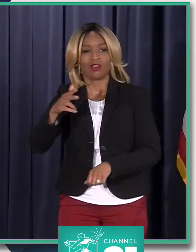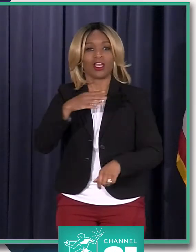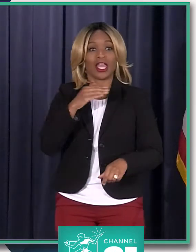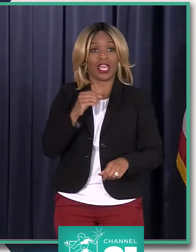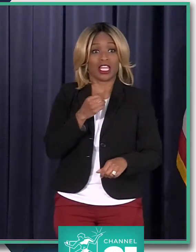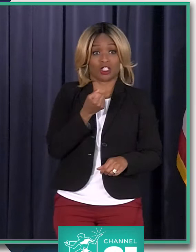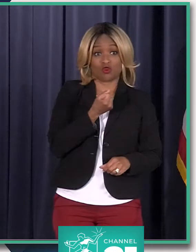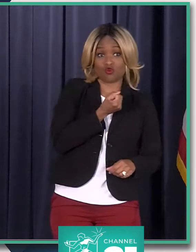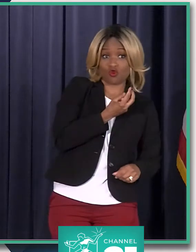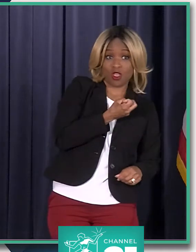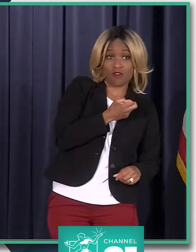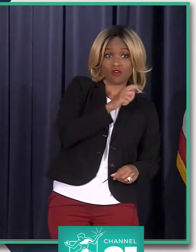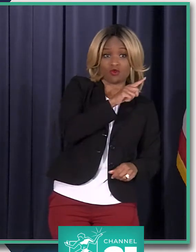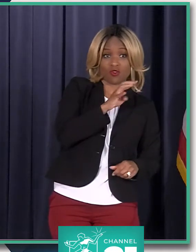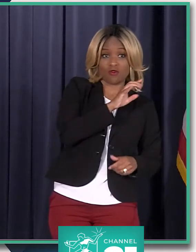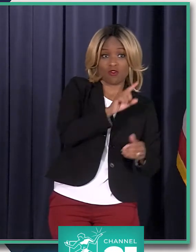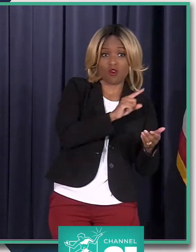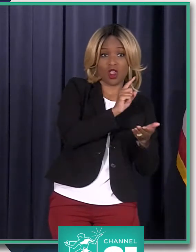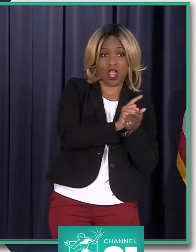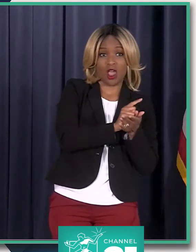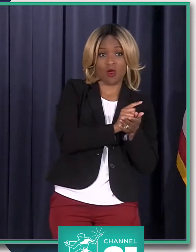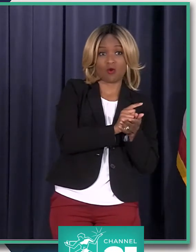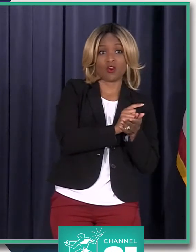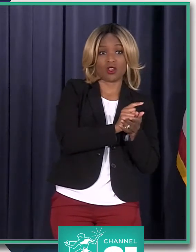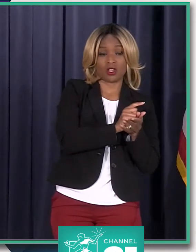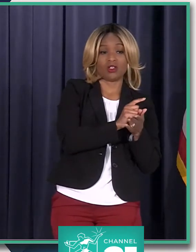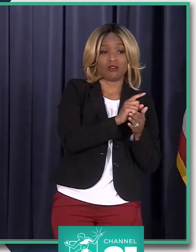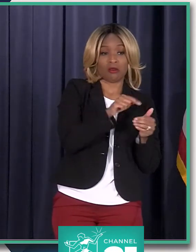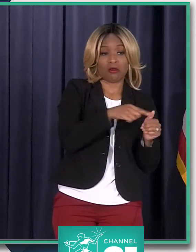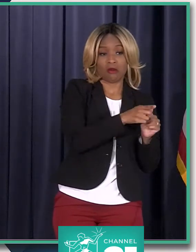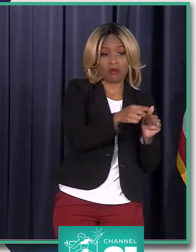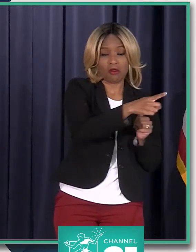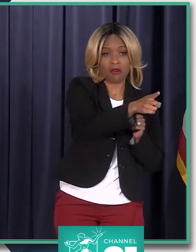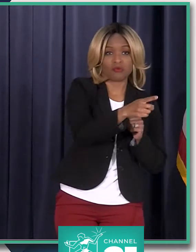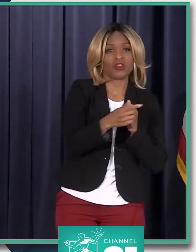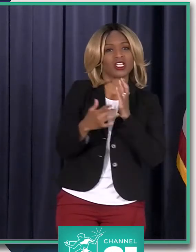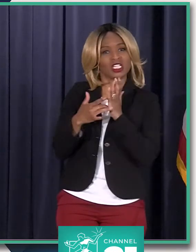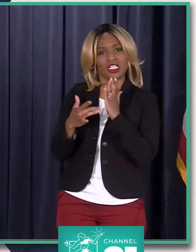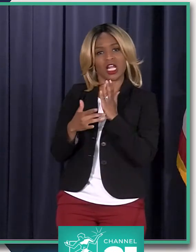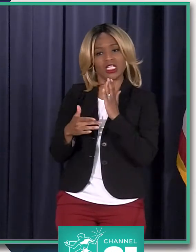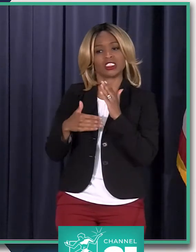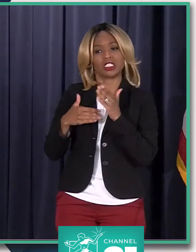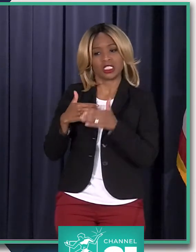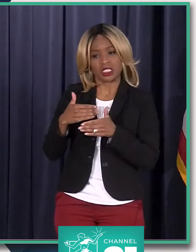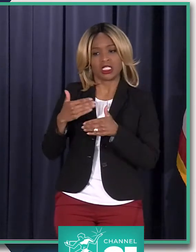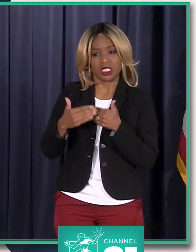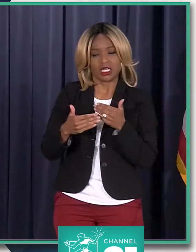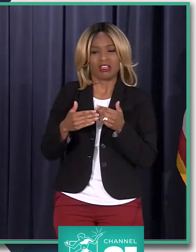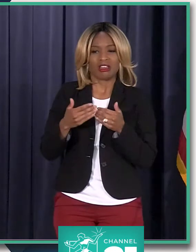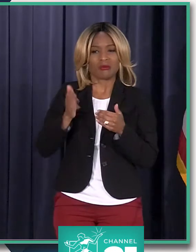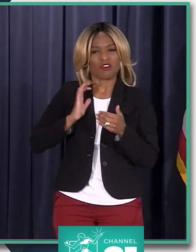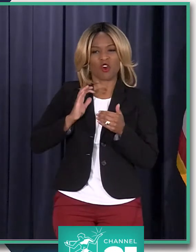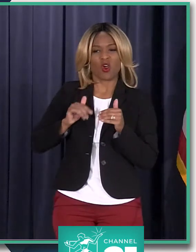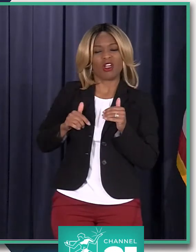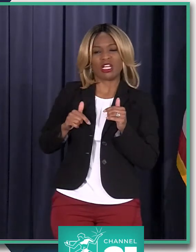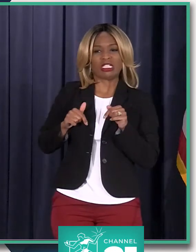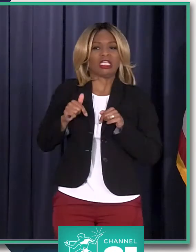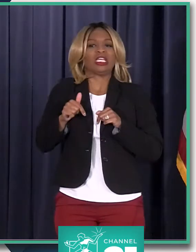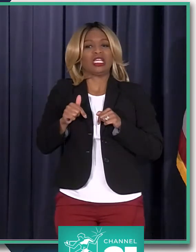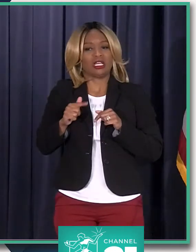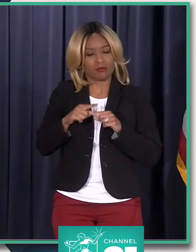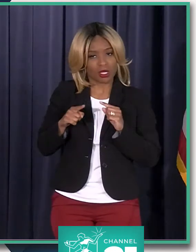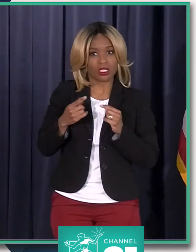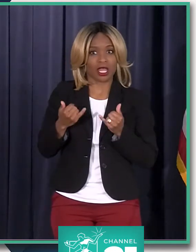24-hour routes. Our technology is moving along. It was limping along. I've jump-started it, so our Wi-Fi is